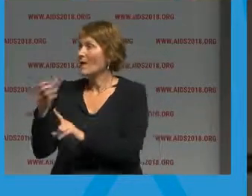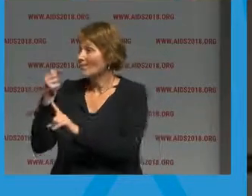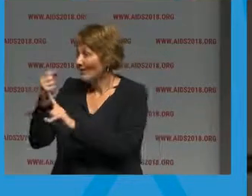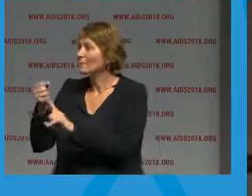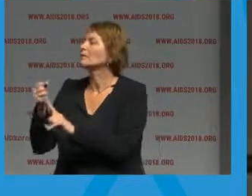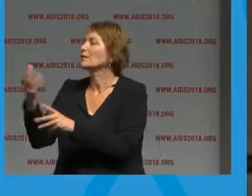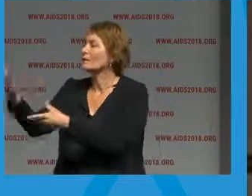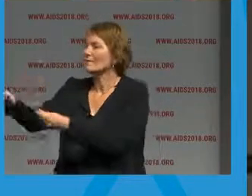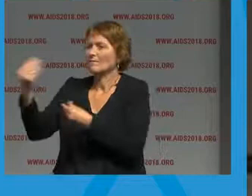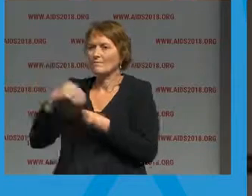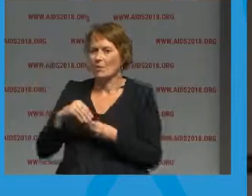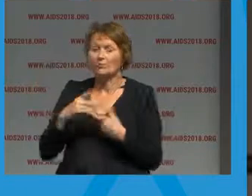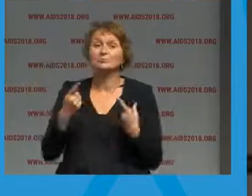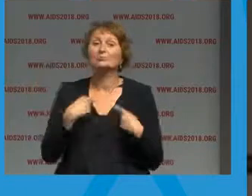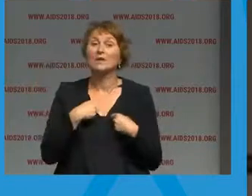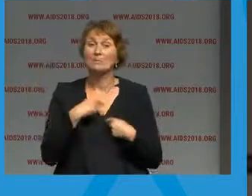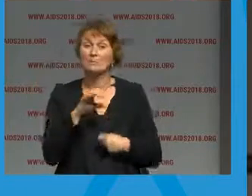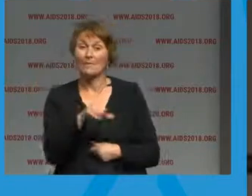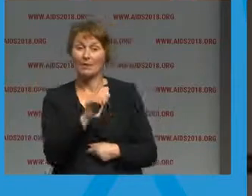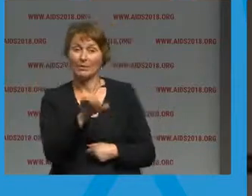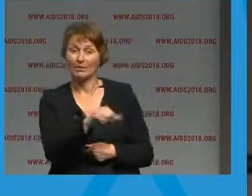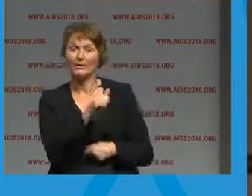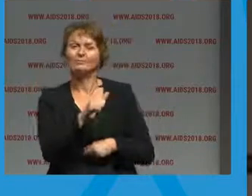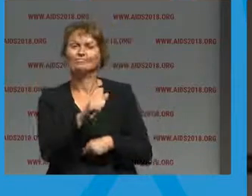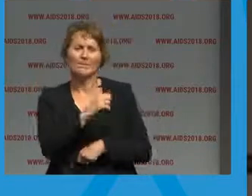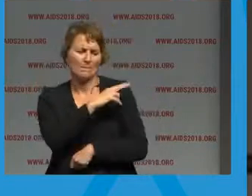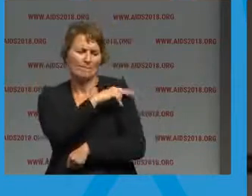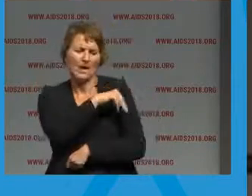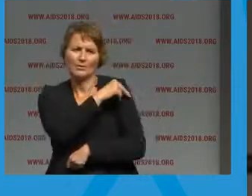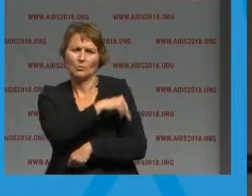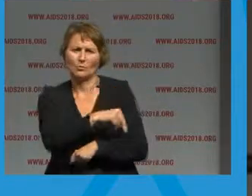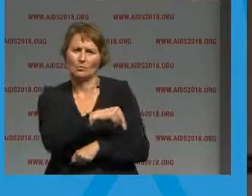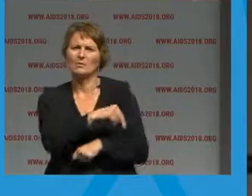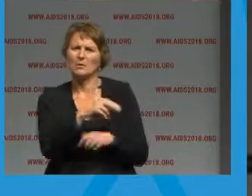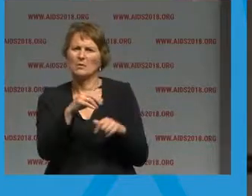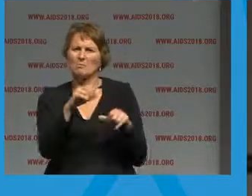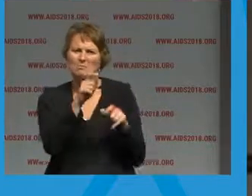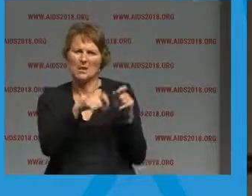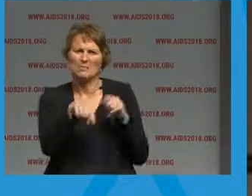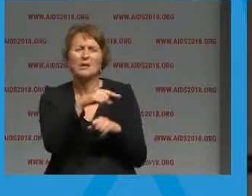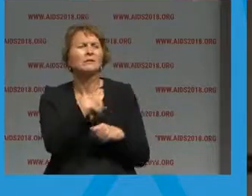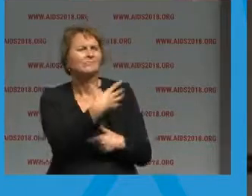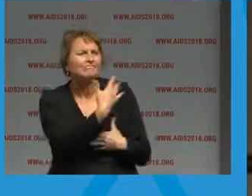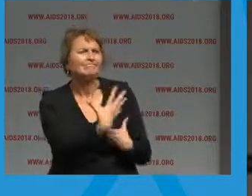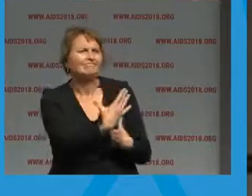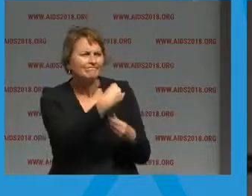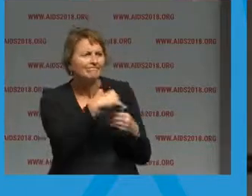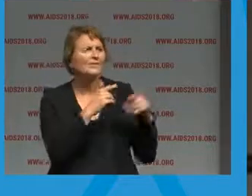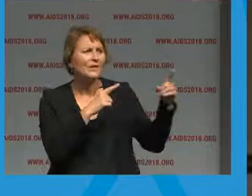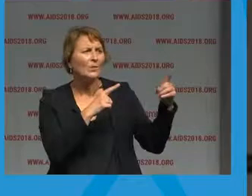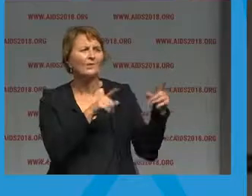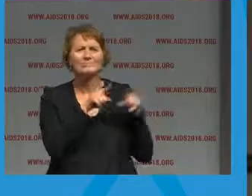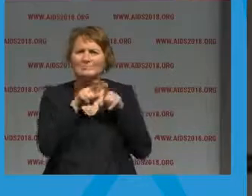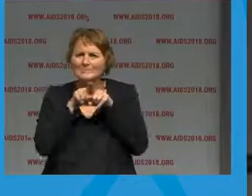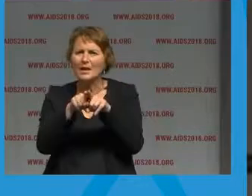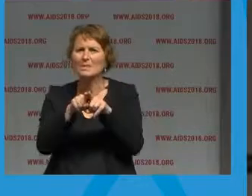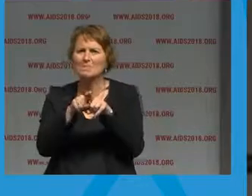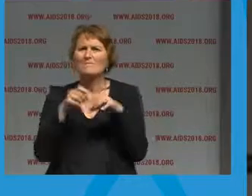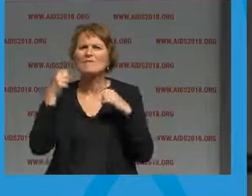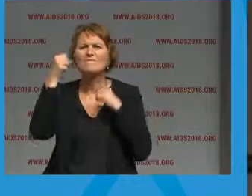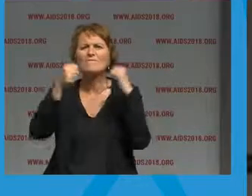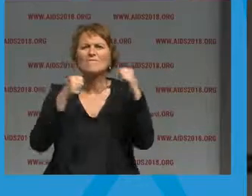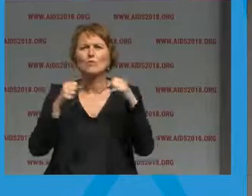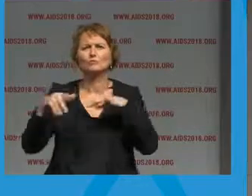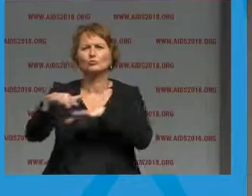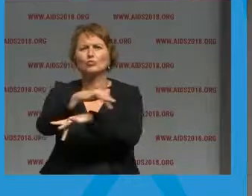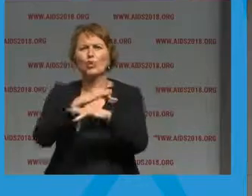encouraging nurses, doctors, and others to get more deeply engaged in the fight for health and social justice, to David's point.